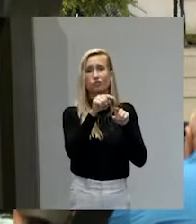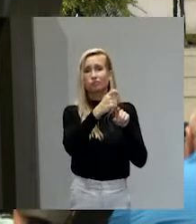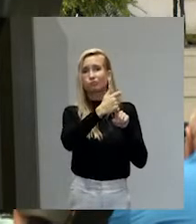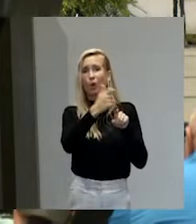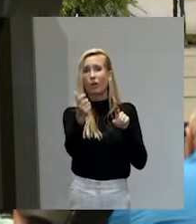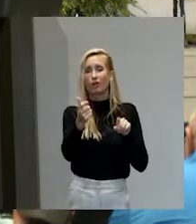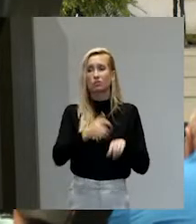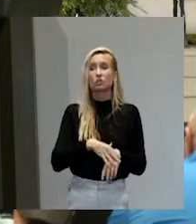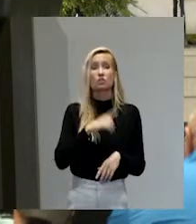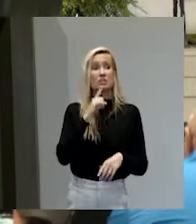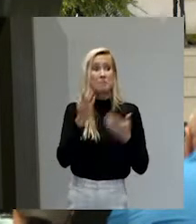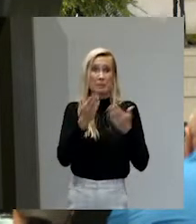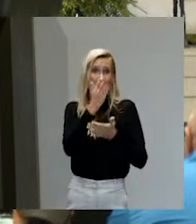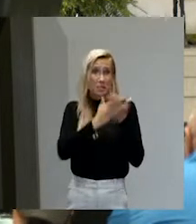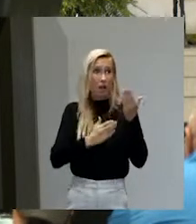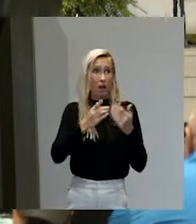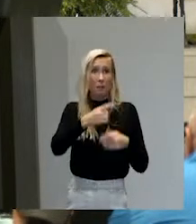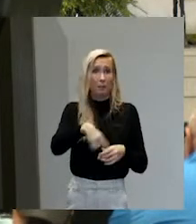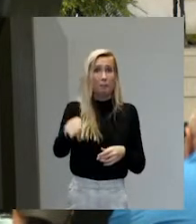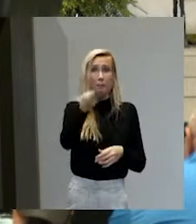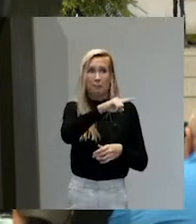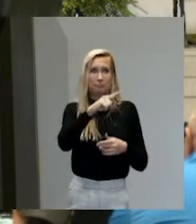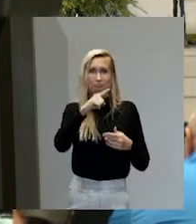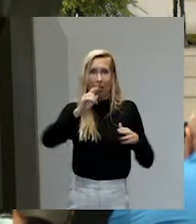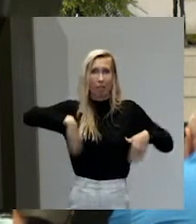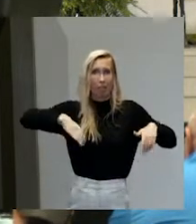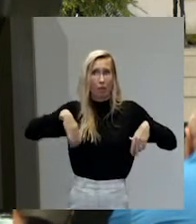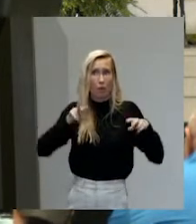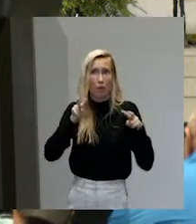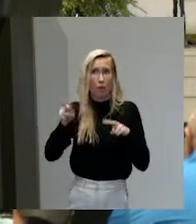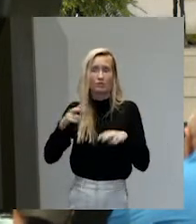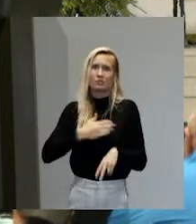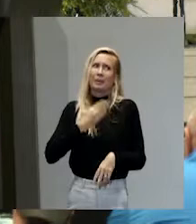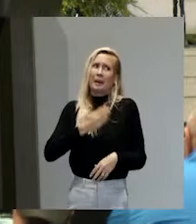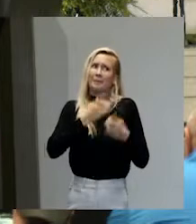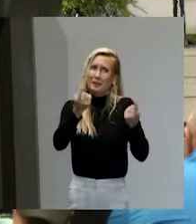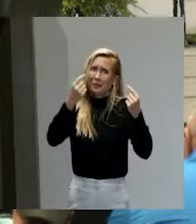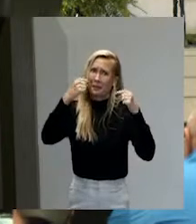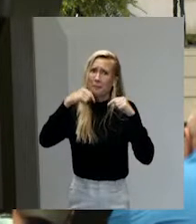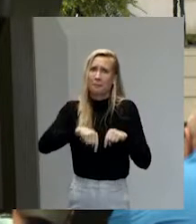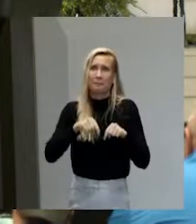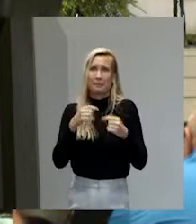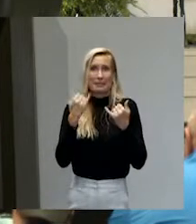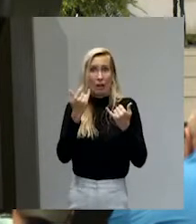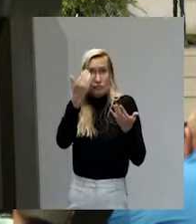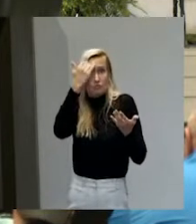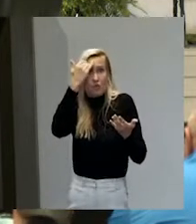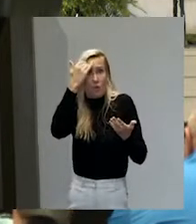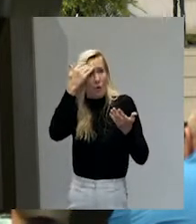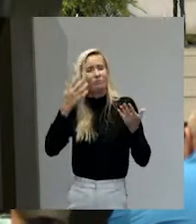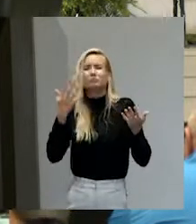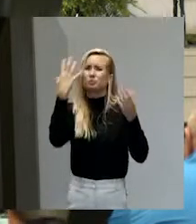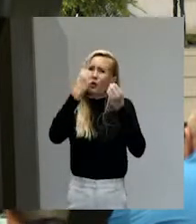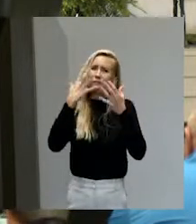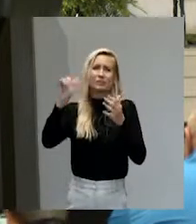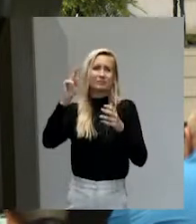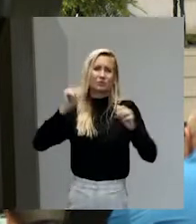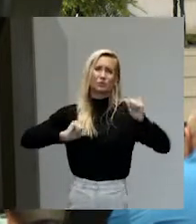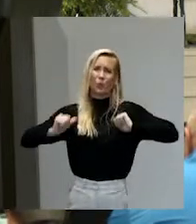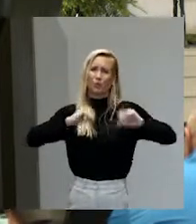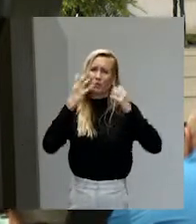glad that you wanted to come and you saw that. It's a beautiful, really good show. Thank you.